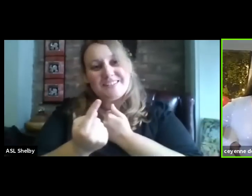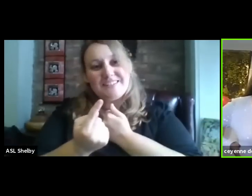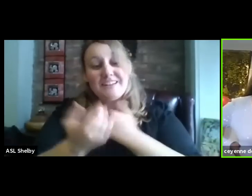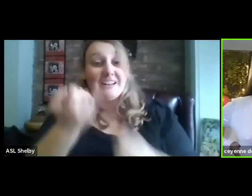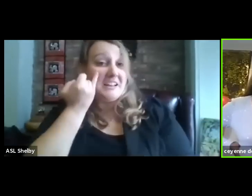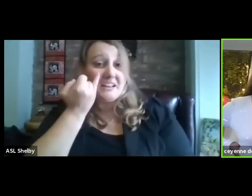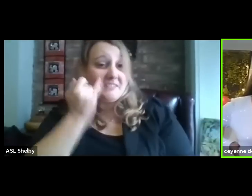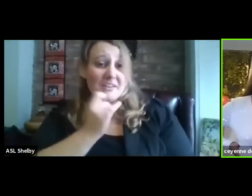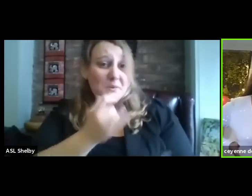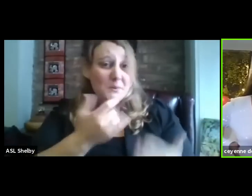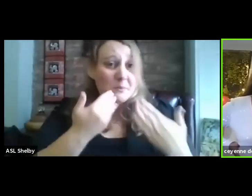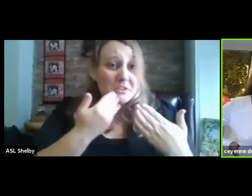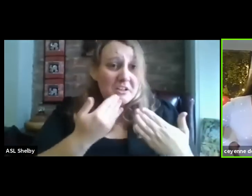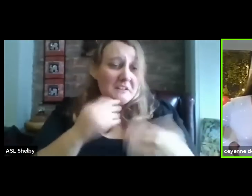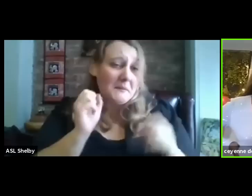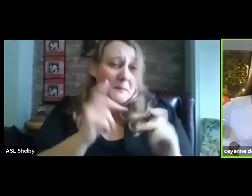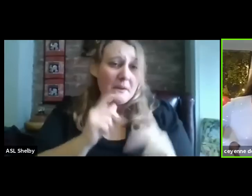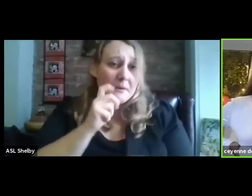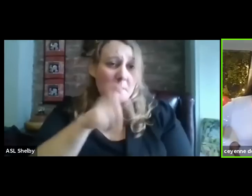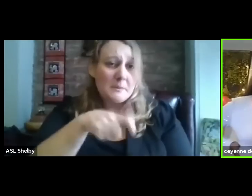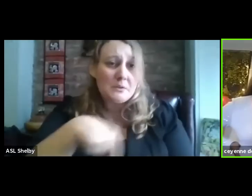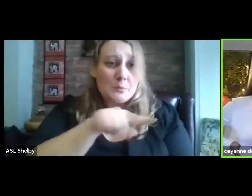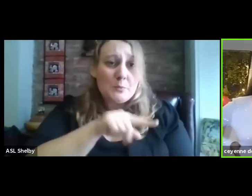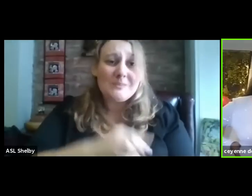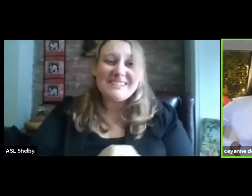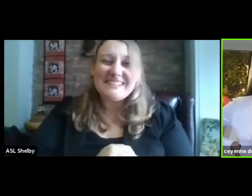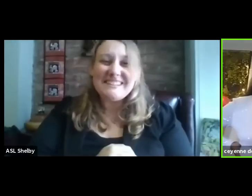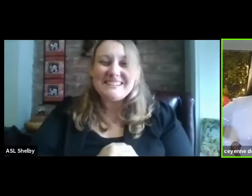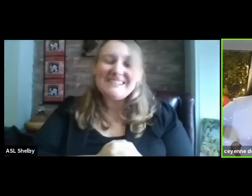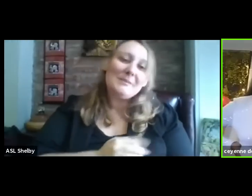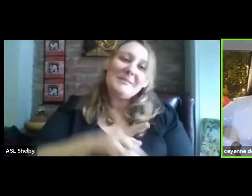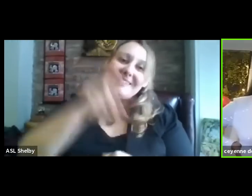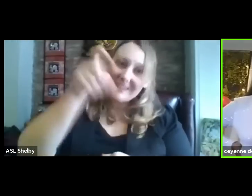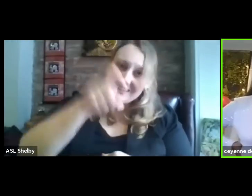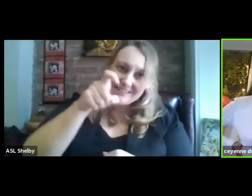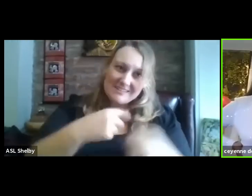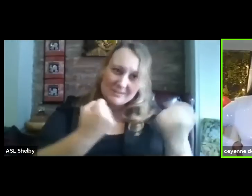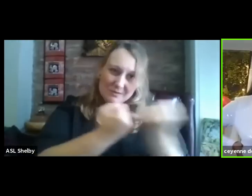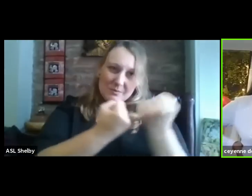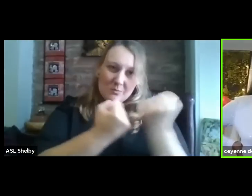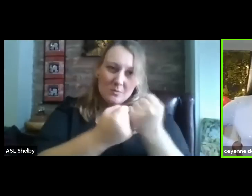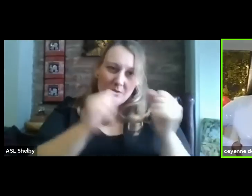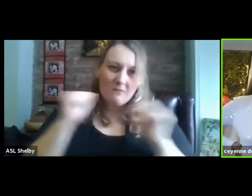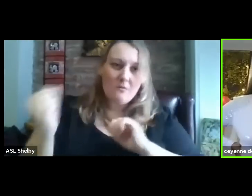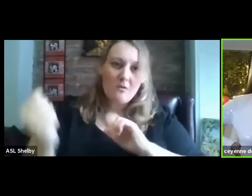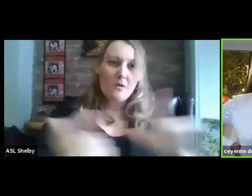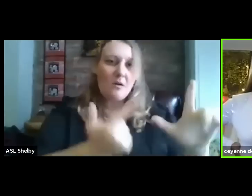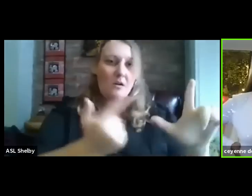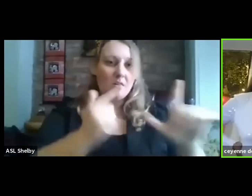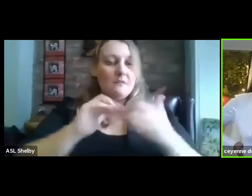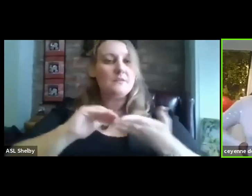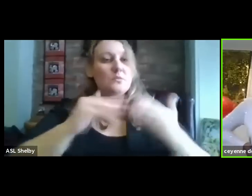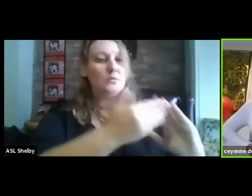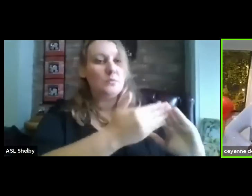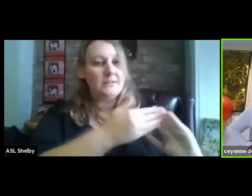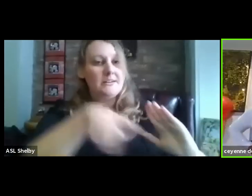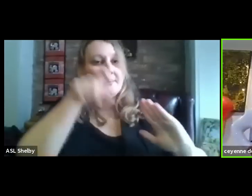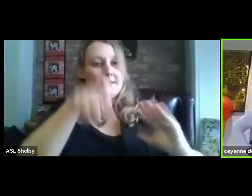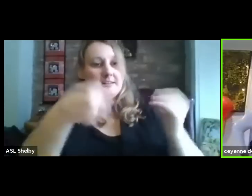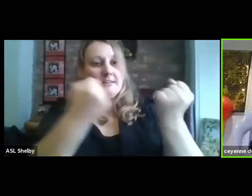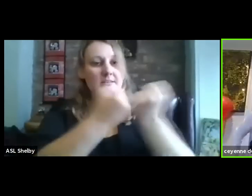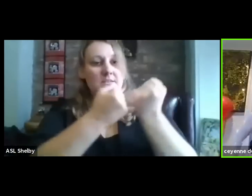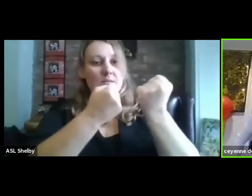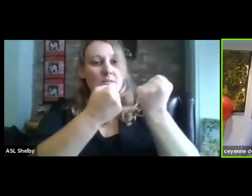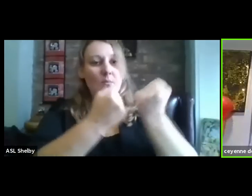it's okay. I don't need you. But I need your support because community needs your support. And organizations